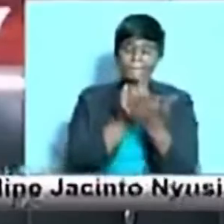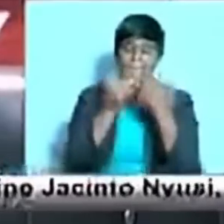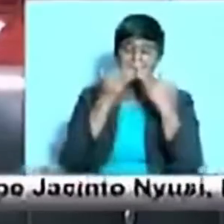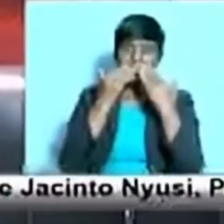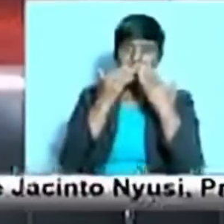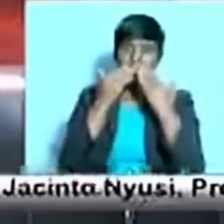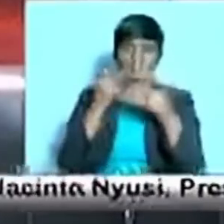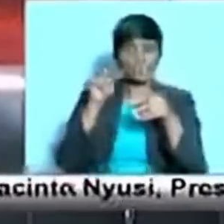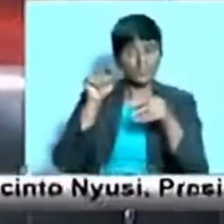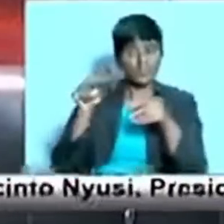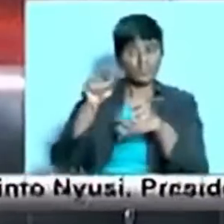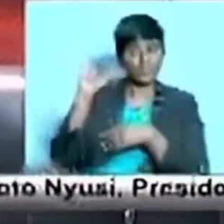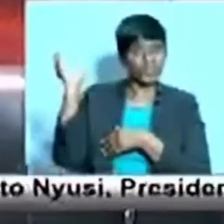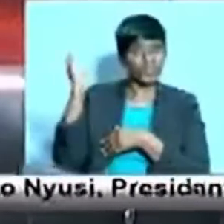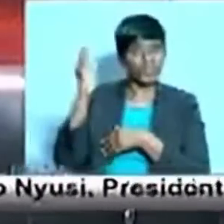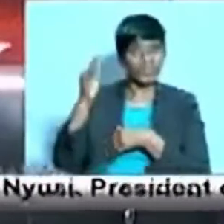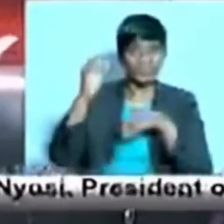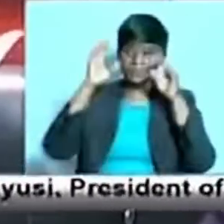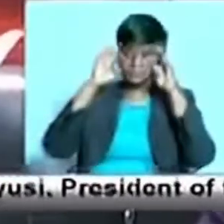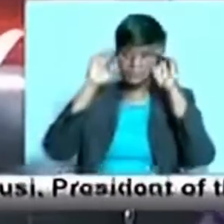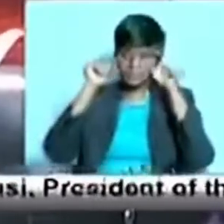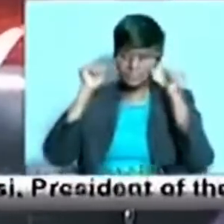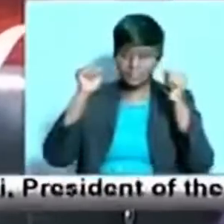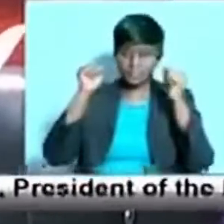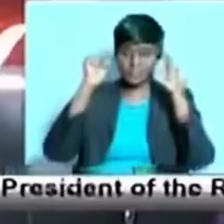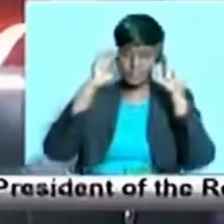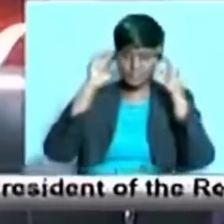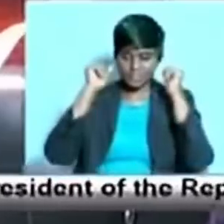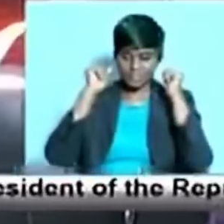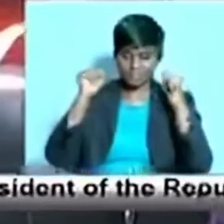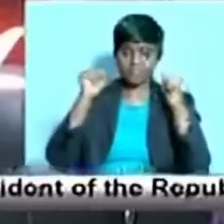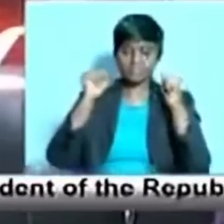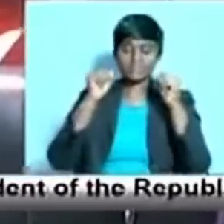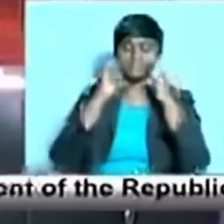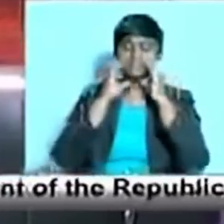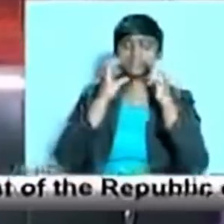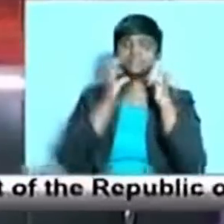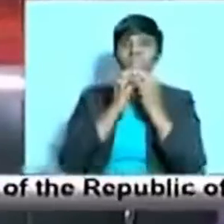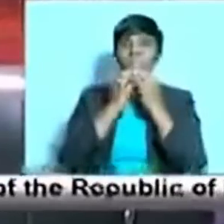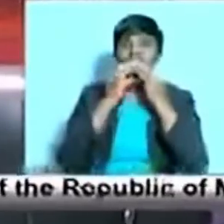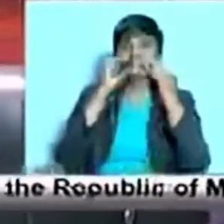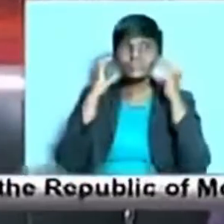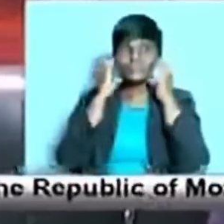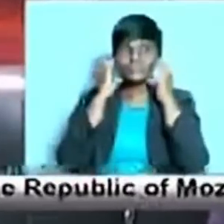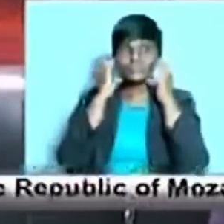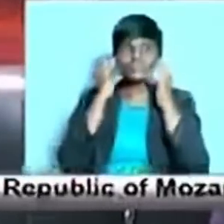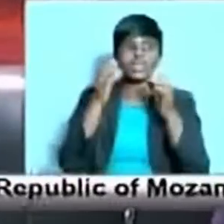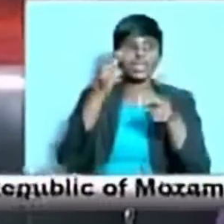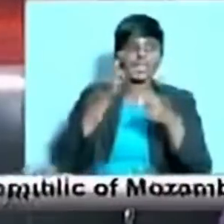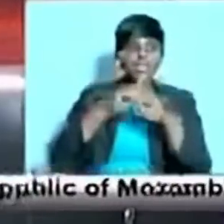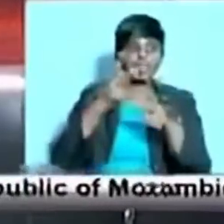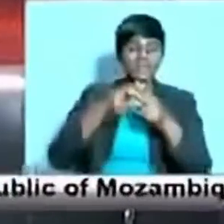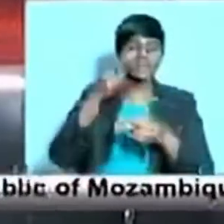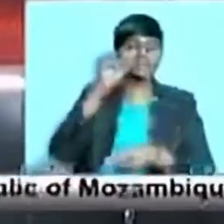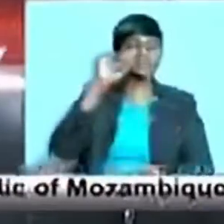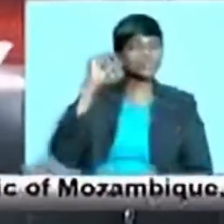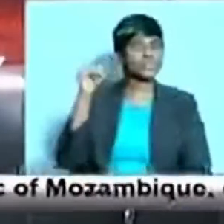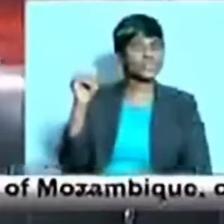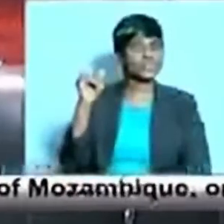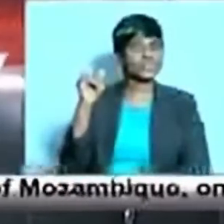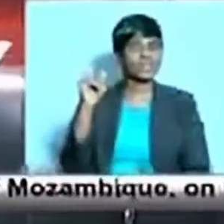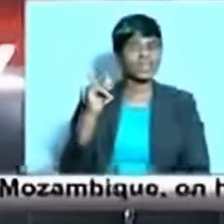on the speech by His Excellency, the President of Mozambique, Mr. Filipe Jacinto